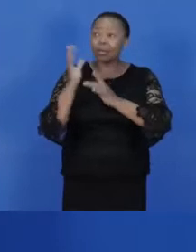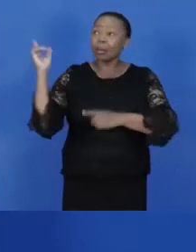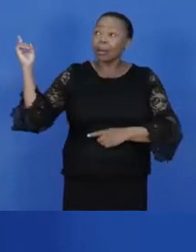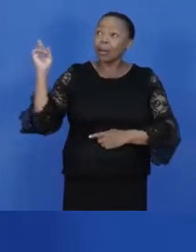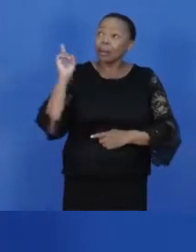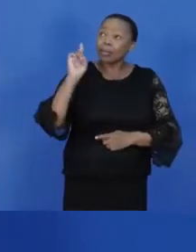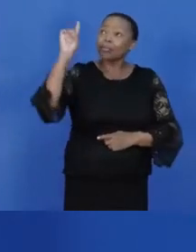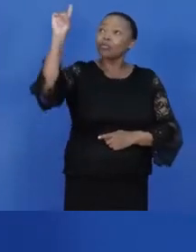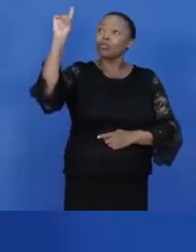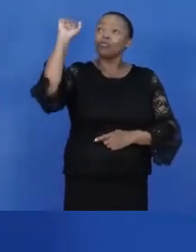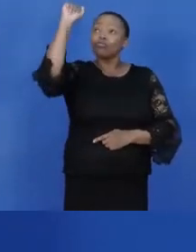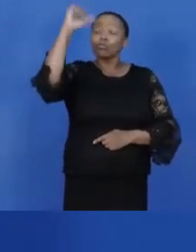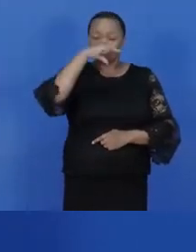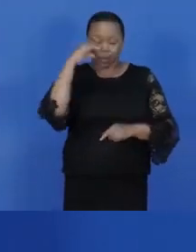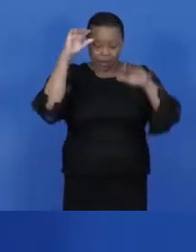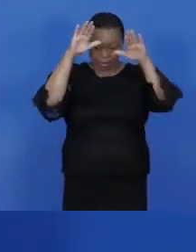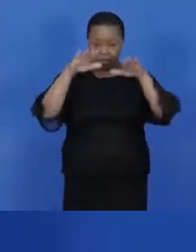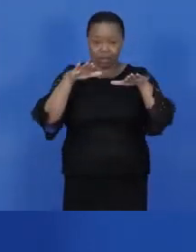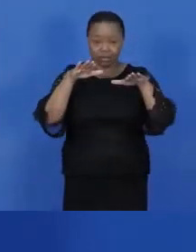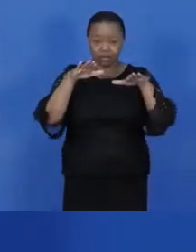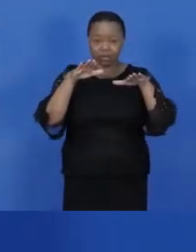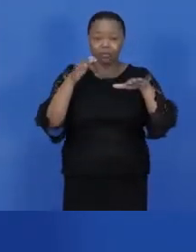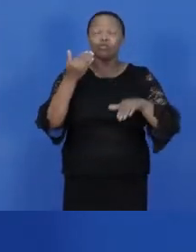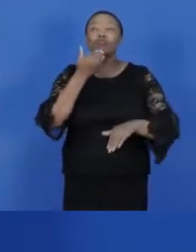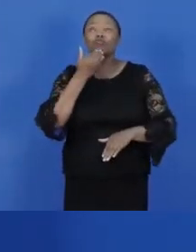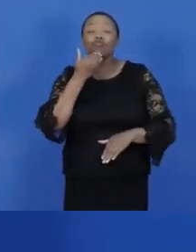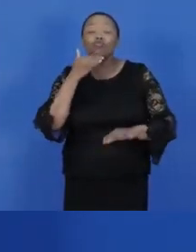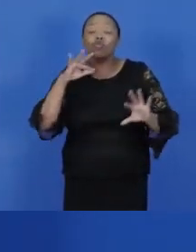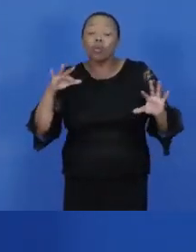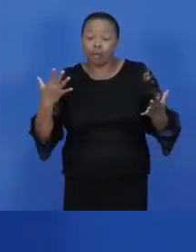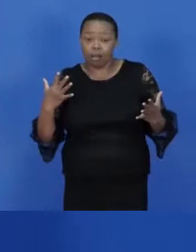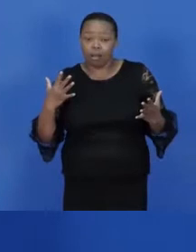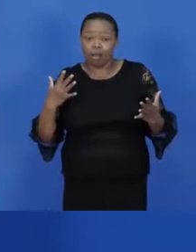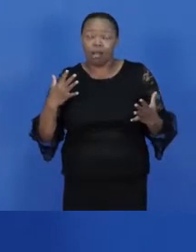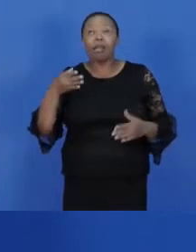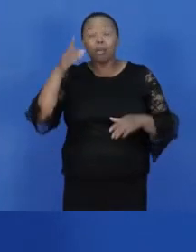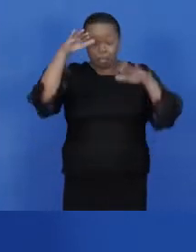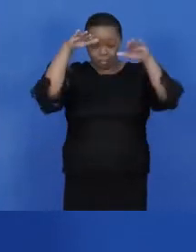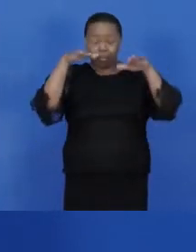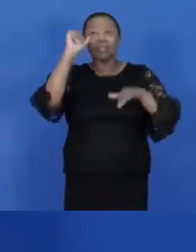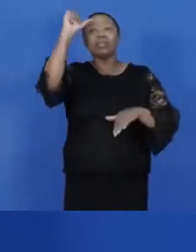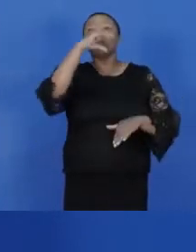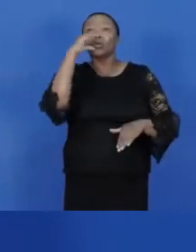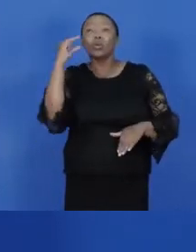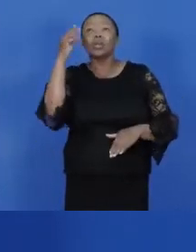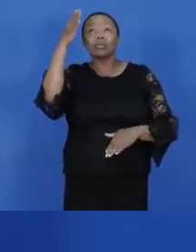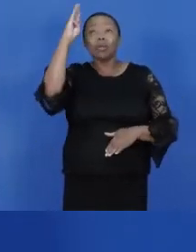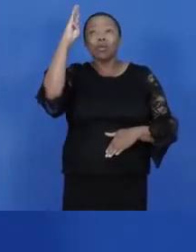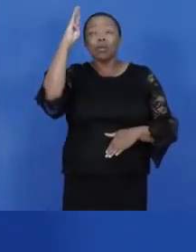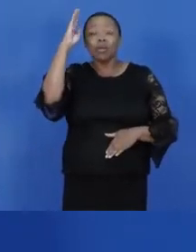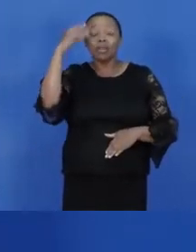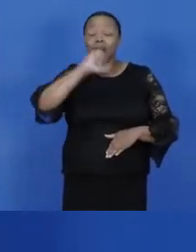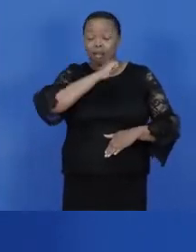we're coming before you, Lord, we bless your name. We bless your name for who you are. We bless your name for being our God. We bless your name